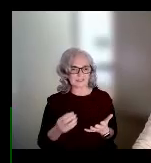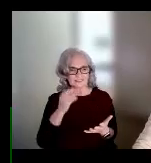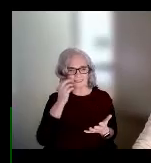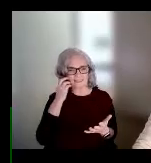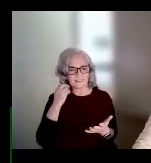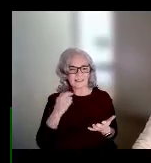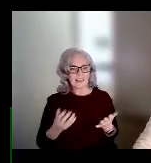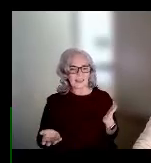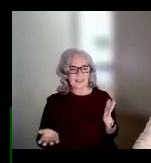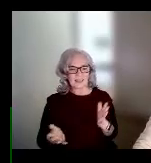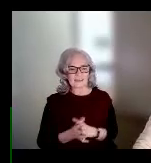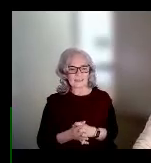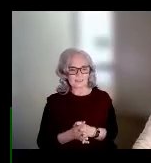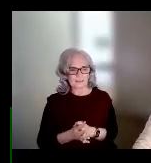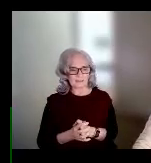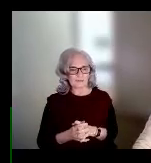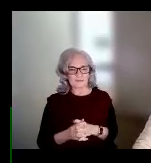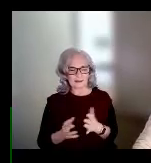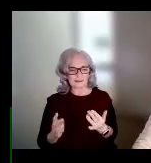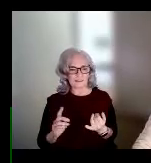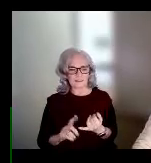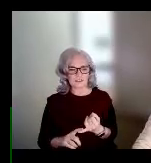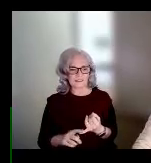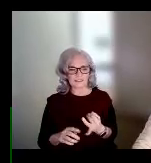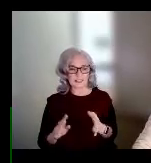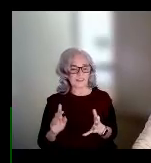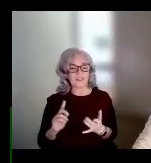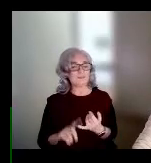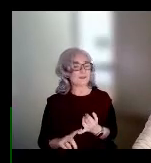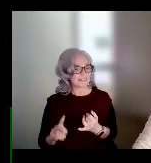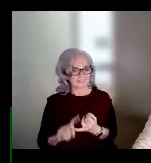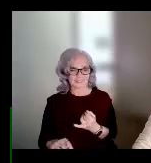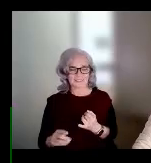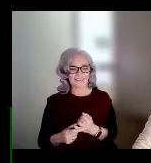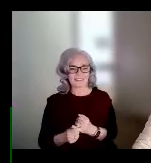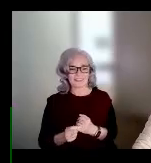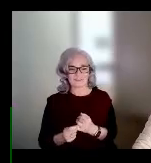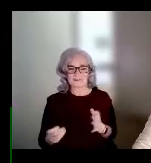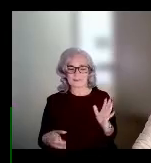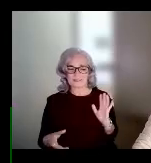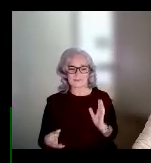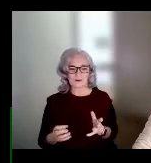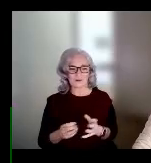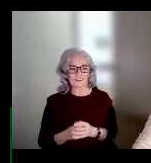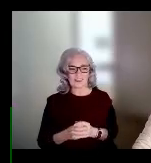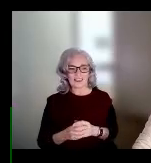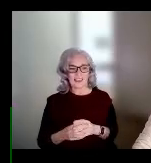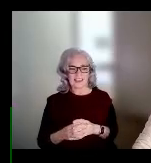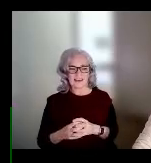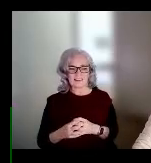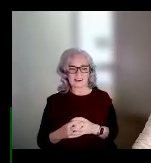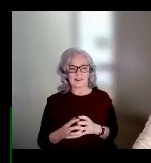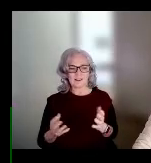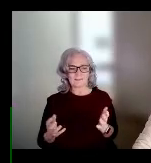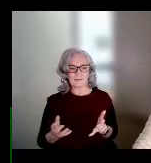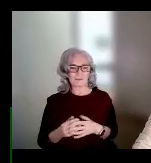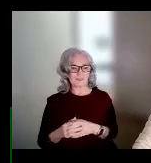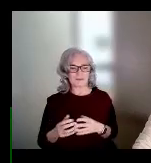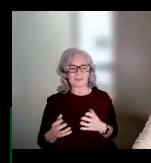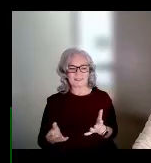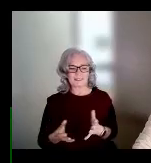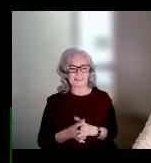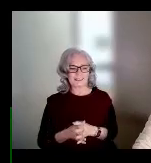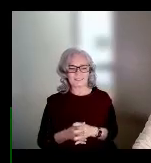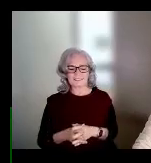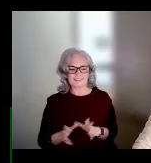government agencies and clinicians and GPs. Great to have GPs involved and our people